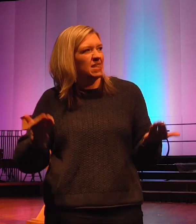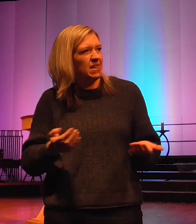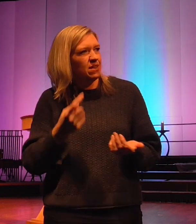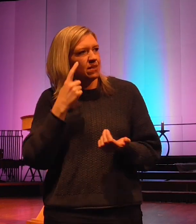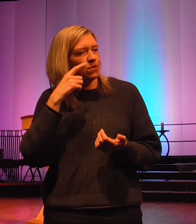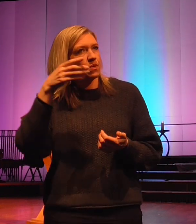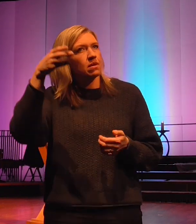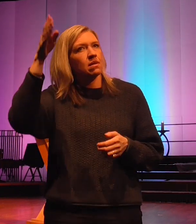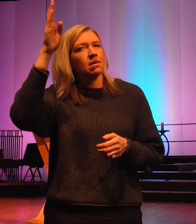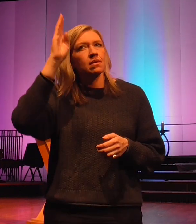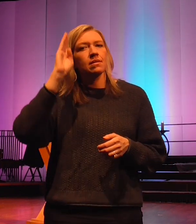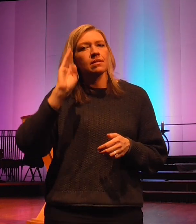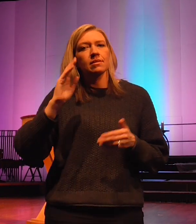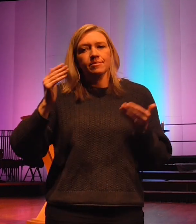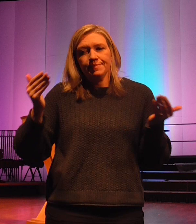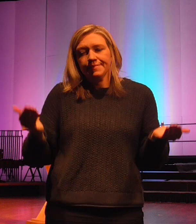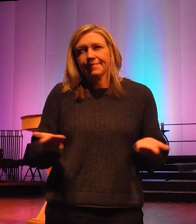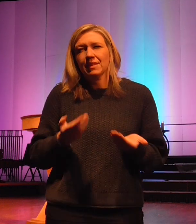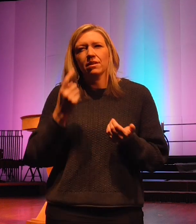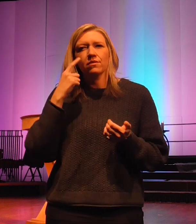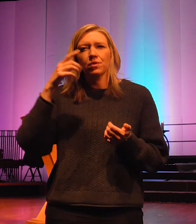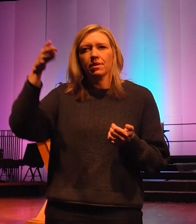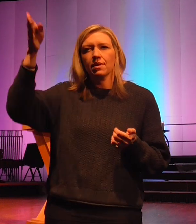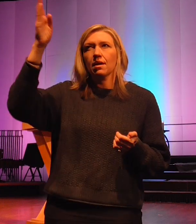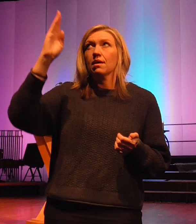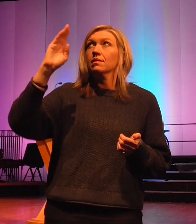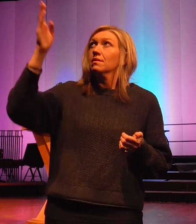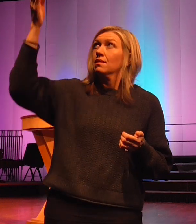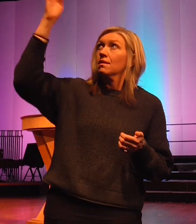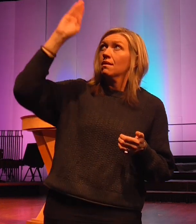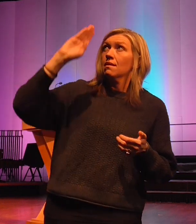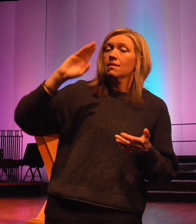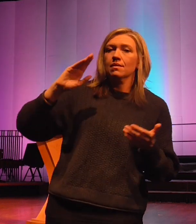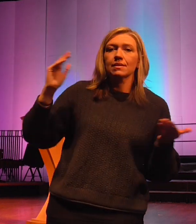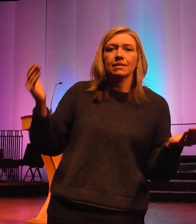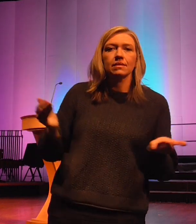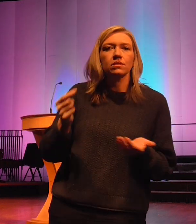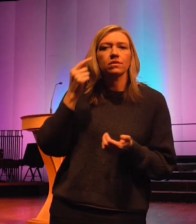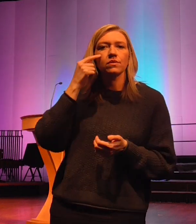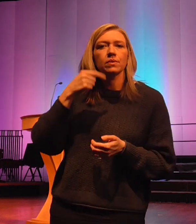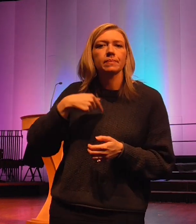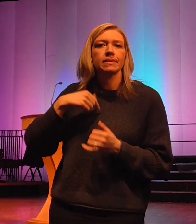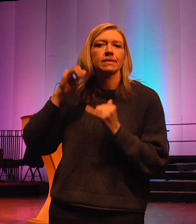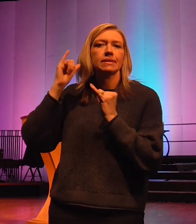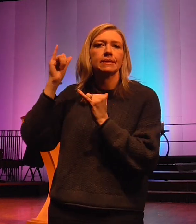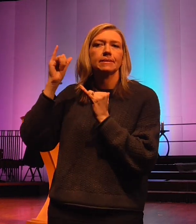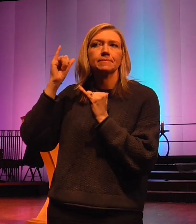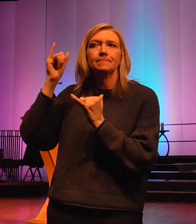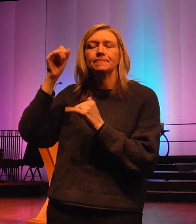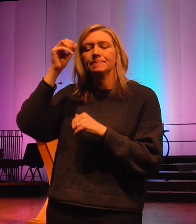God, here for God, and God is here for me.